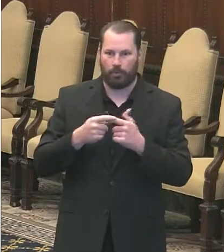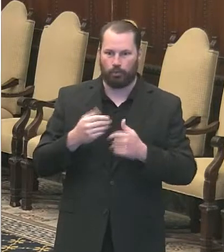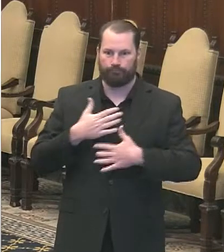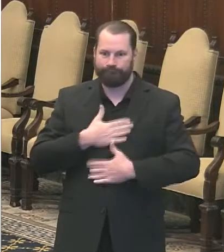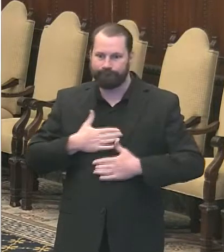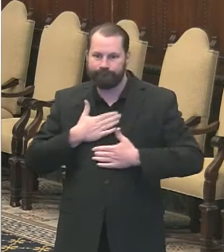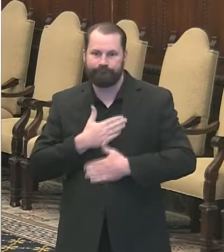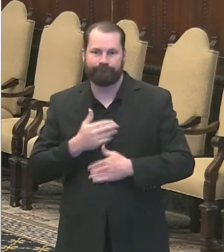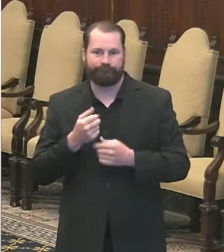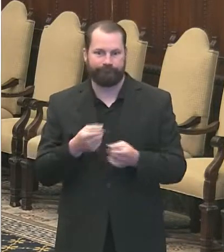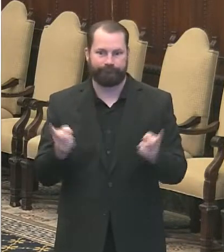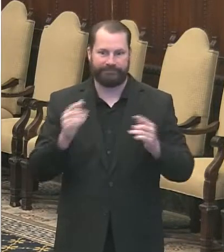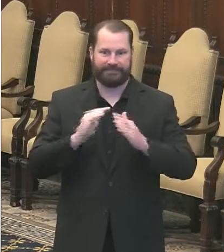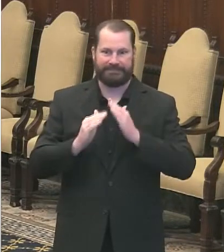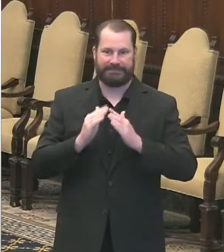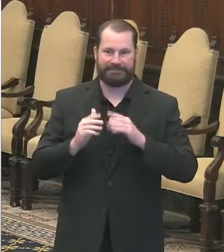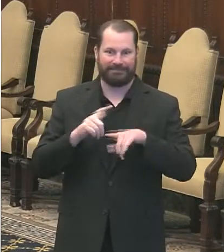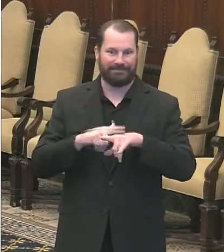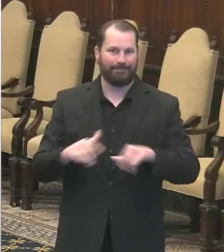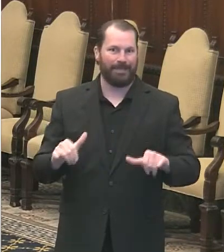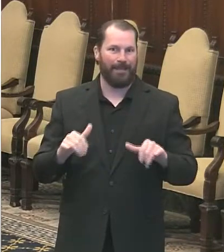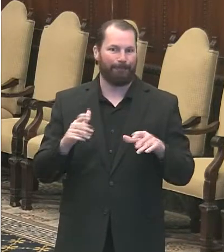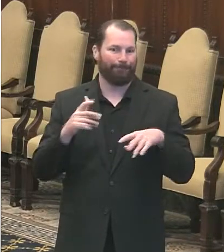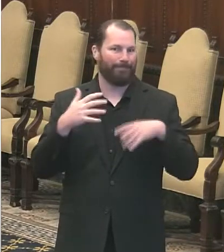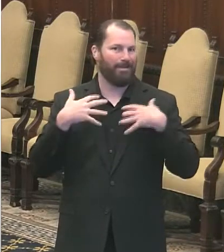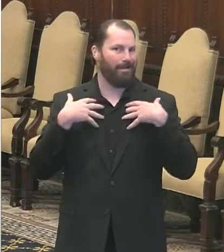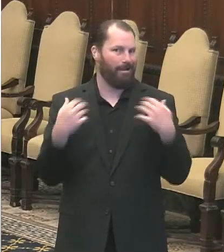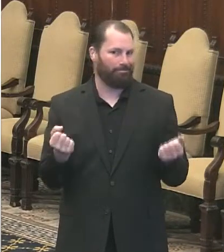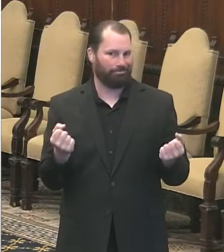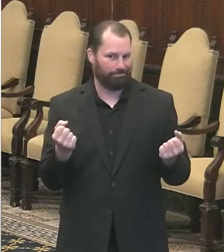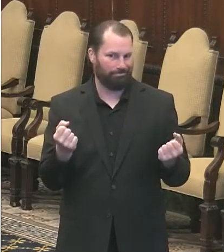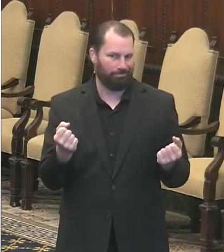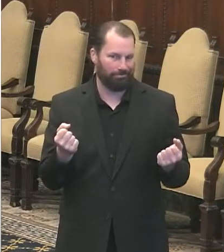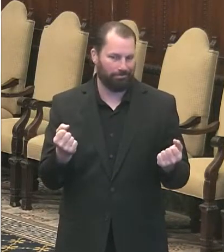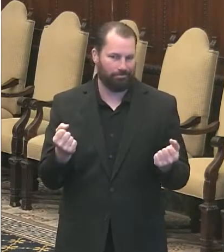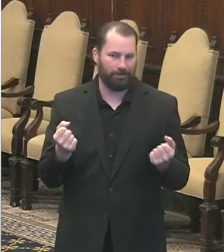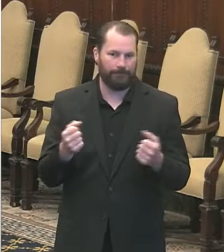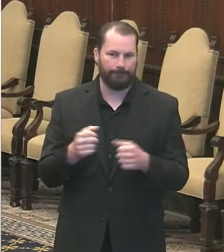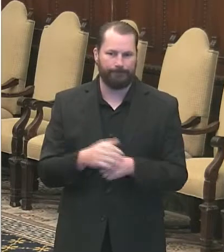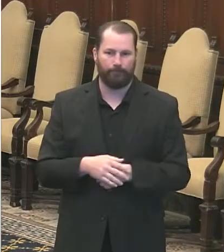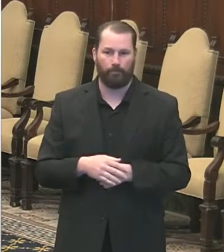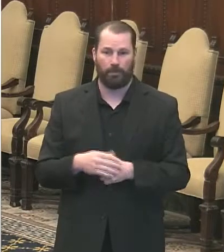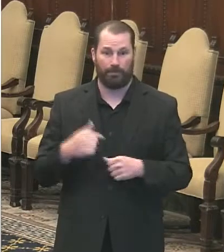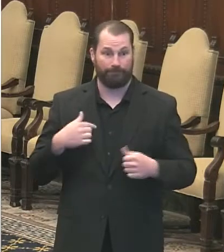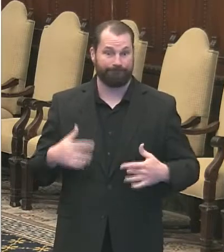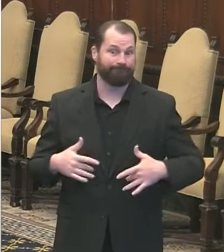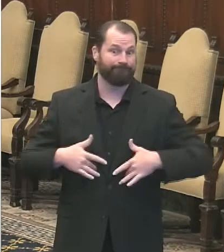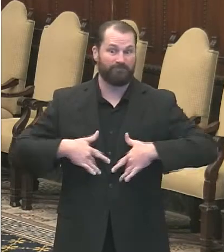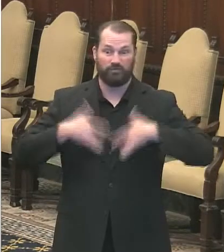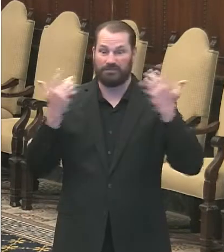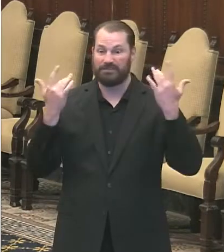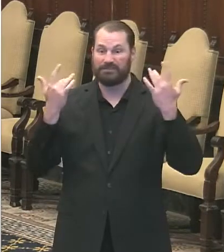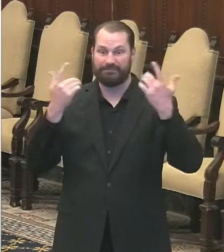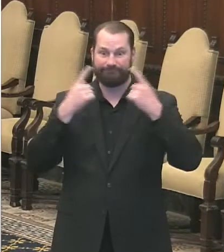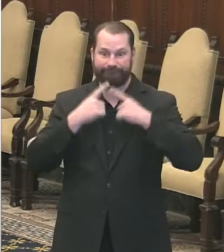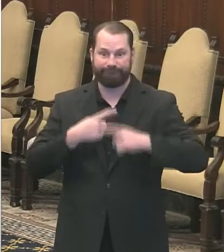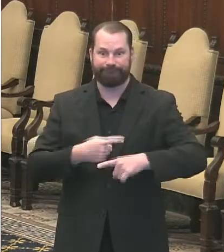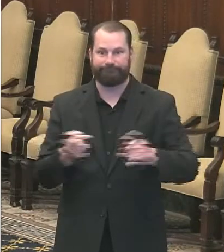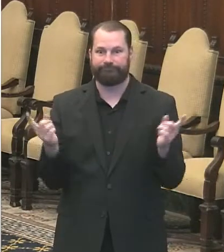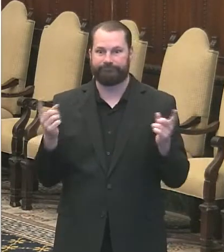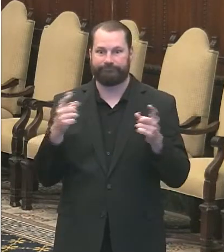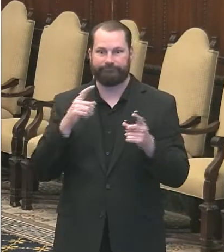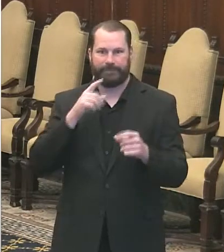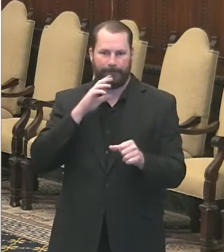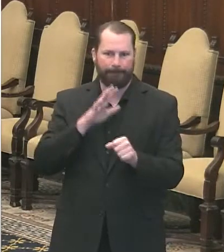and safety at the top of our minds. That is why we are thrilled to announce that the City of Philadelphia remains committed to hosting our annual Wawa Welcome